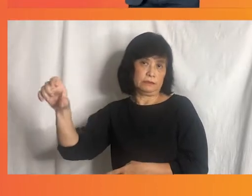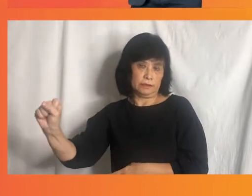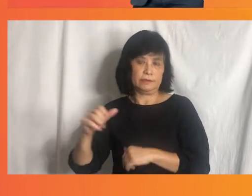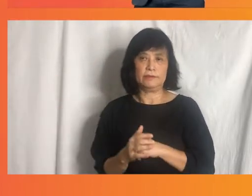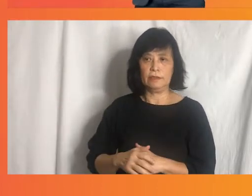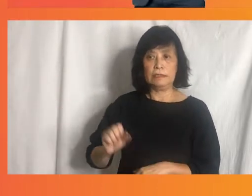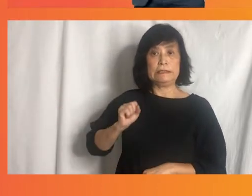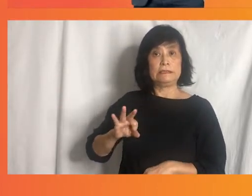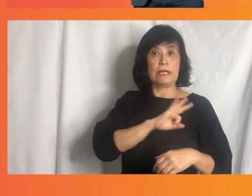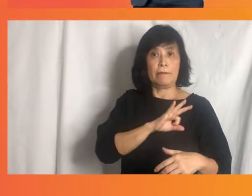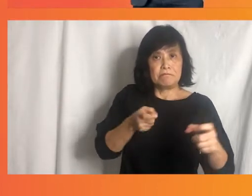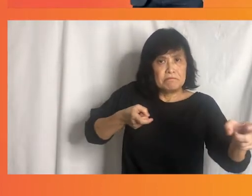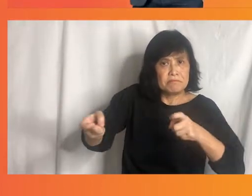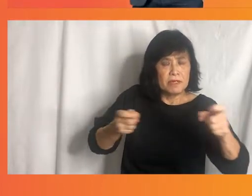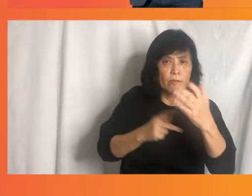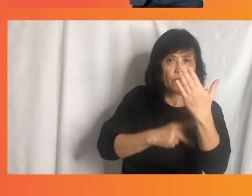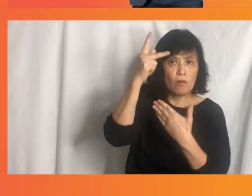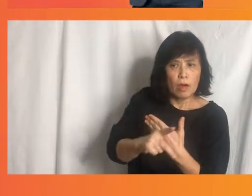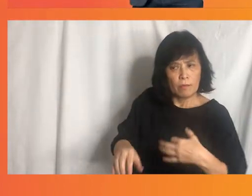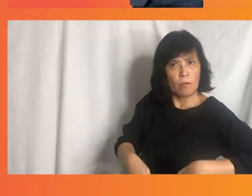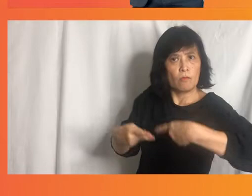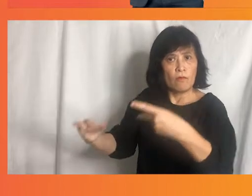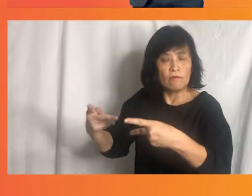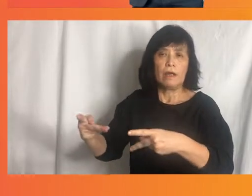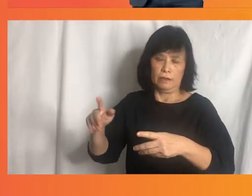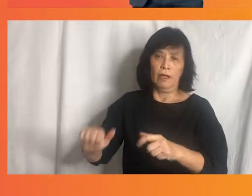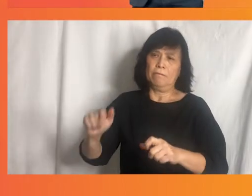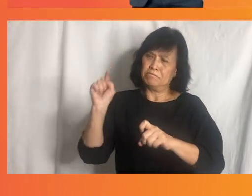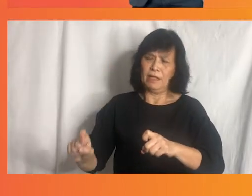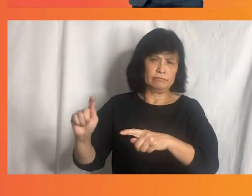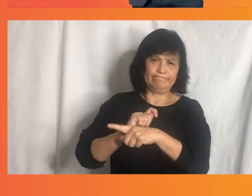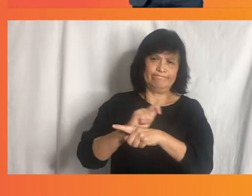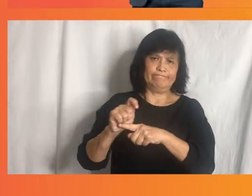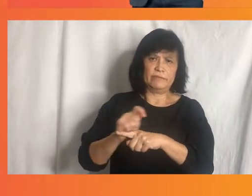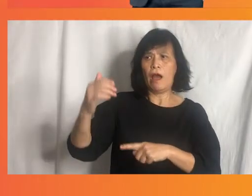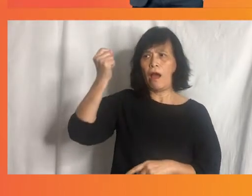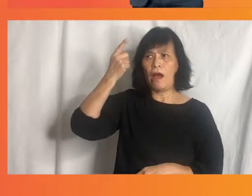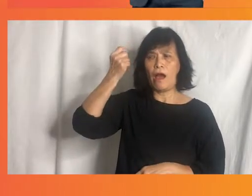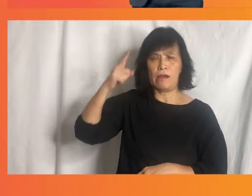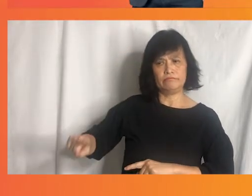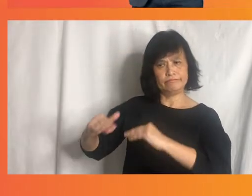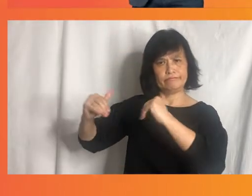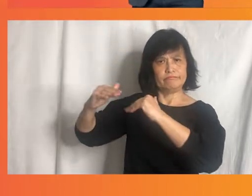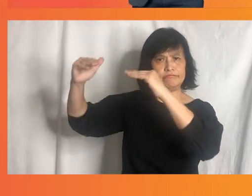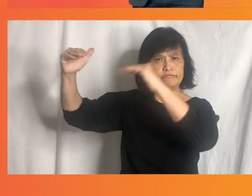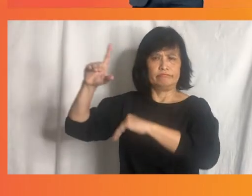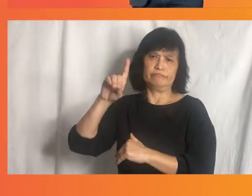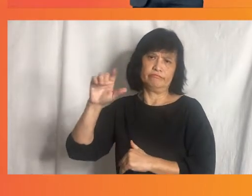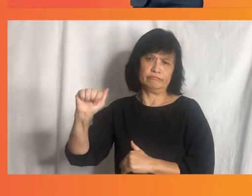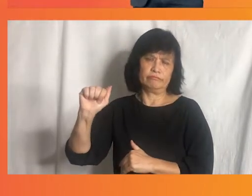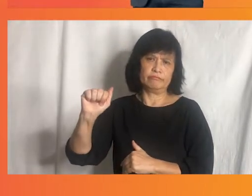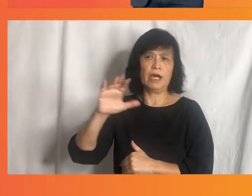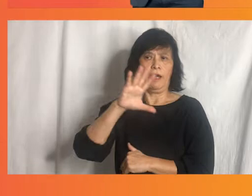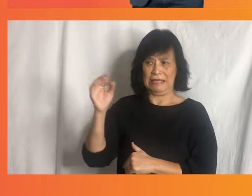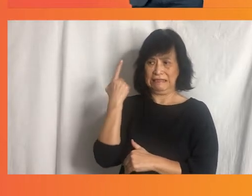Staff who are managing these programs or providing these activities needs to be trained to understand the different level of disabilities, and I think as